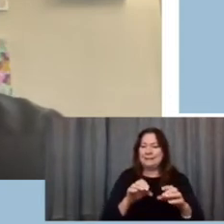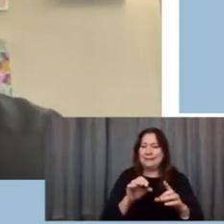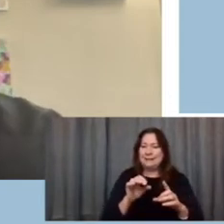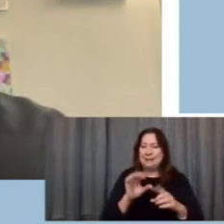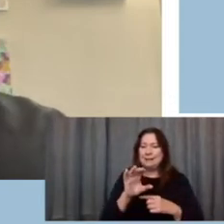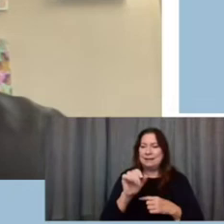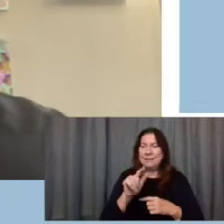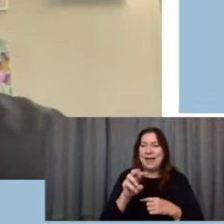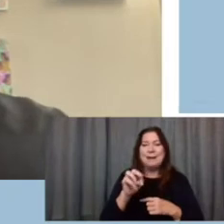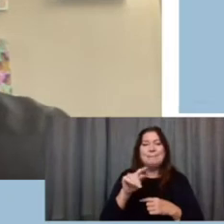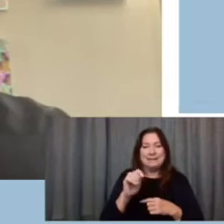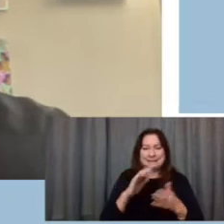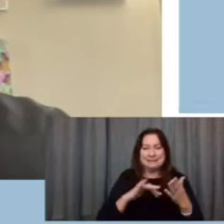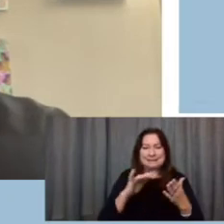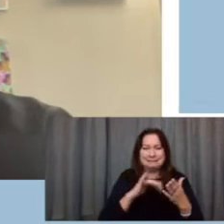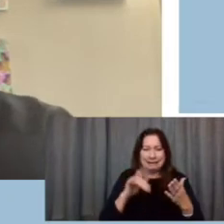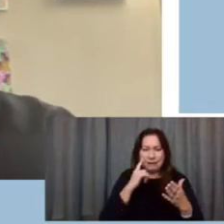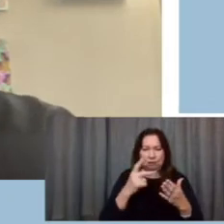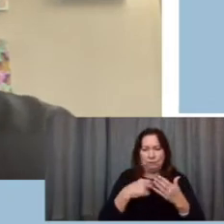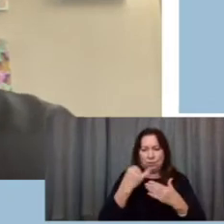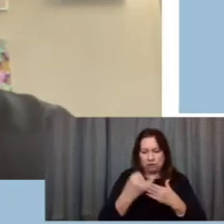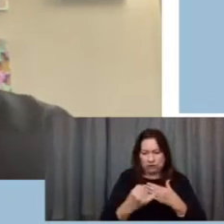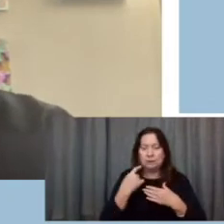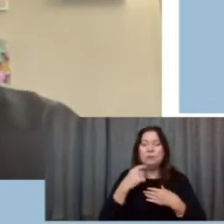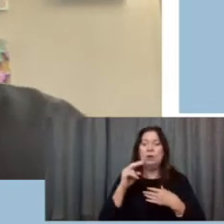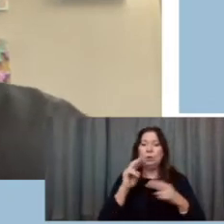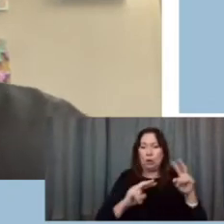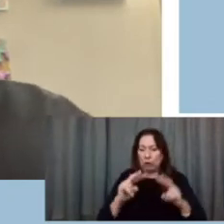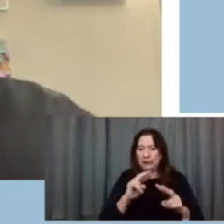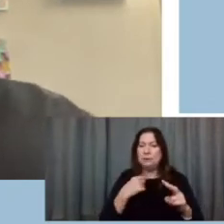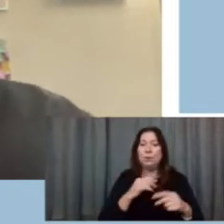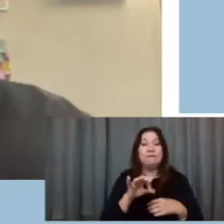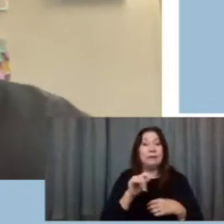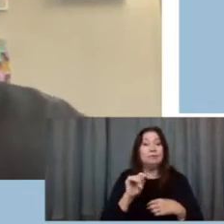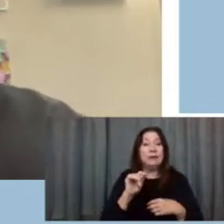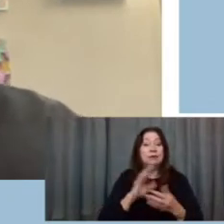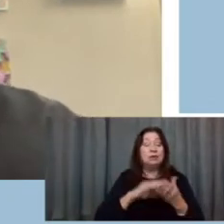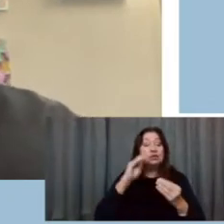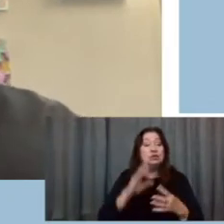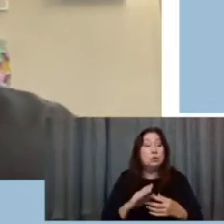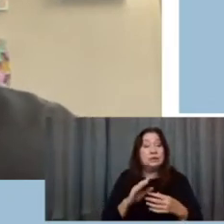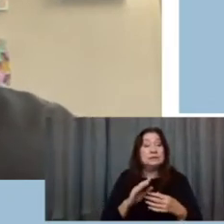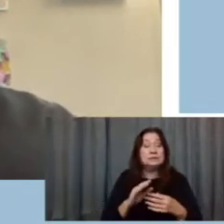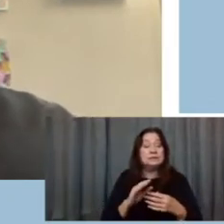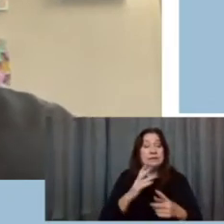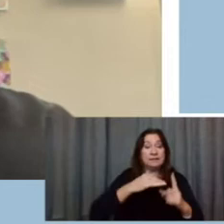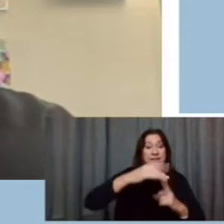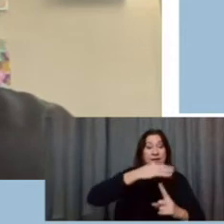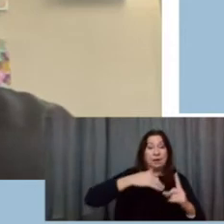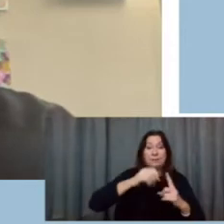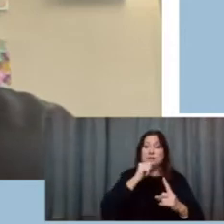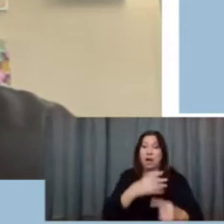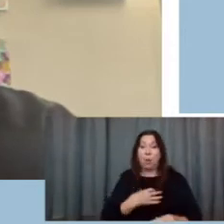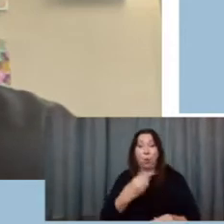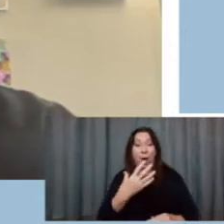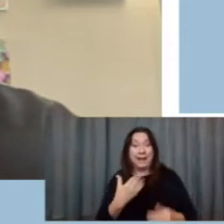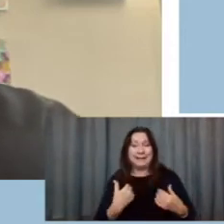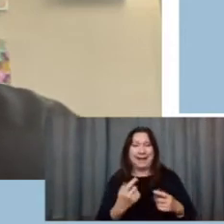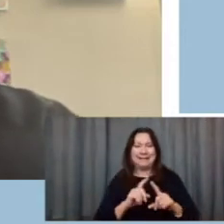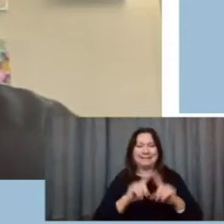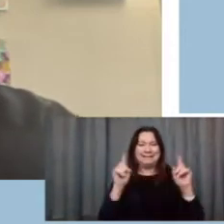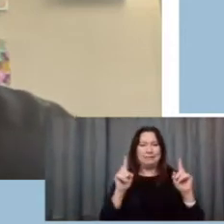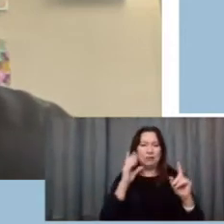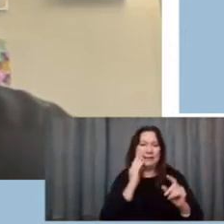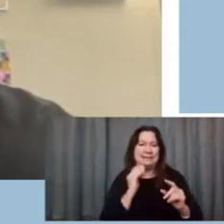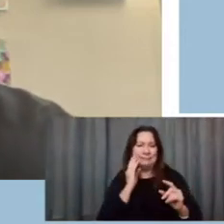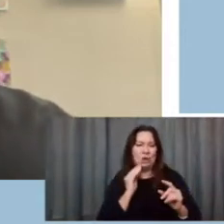study for a project, and we were looking, and we found out that students who were not white were having a slightly different experience than their